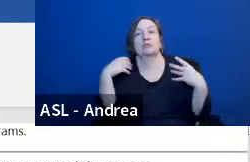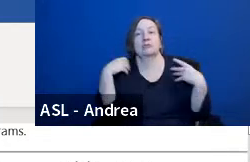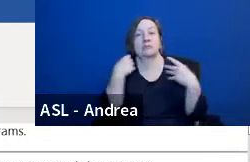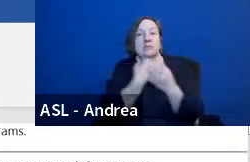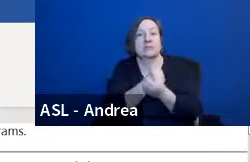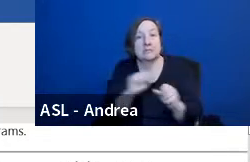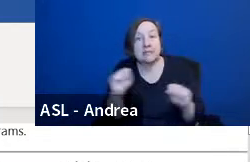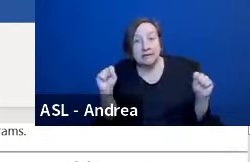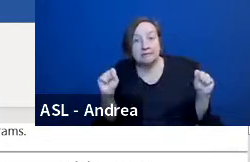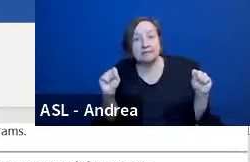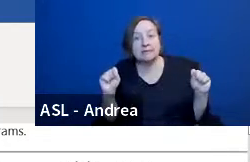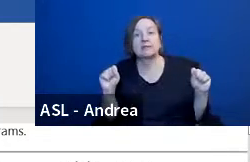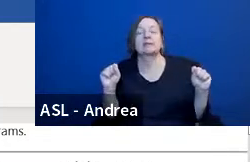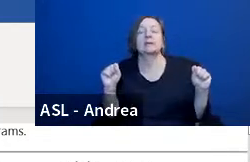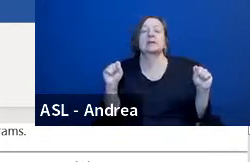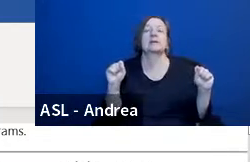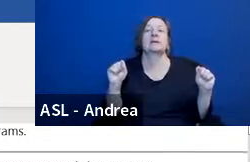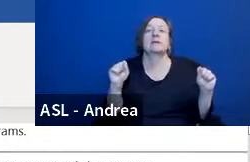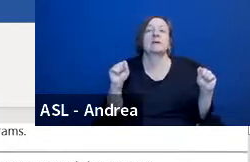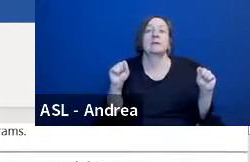but the kind of